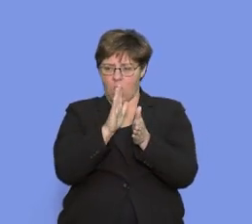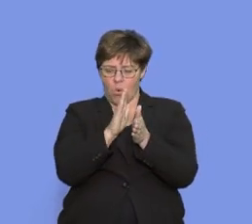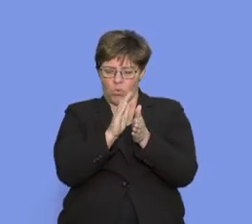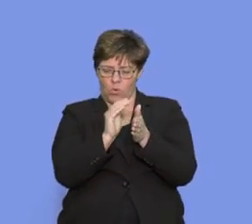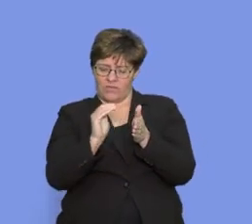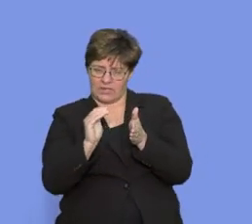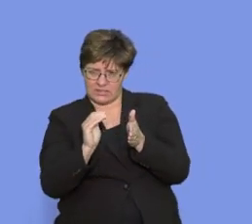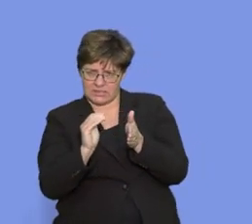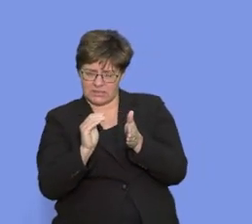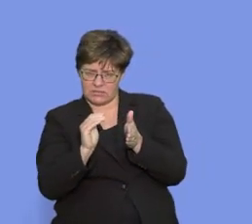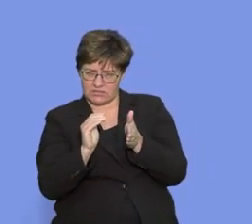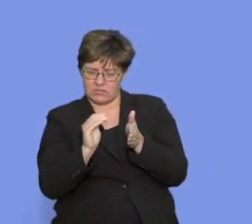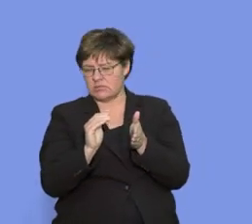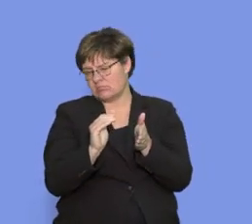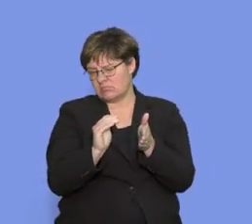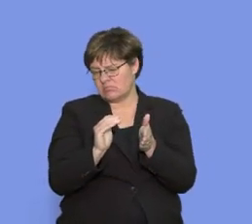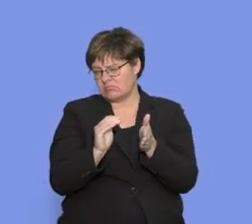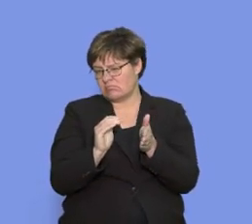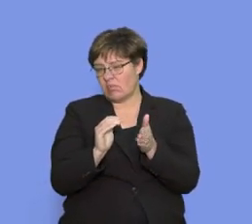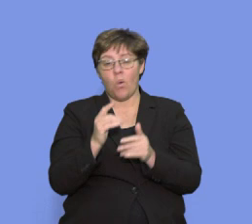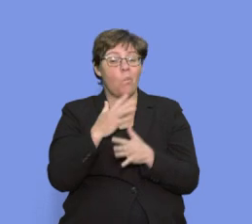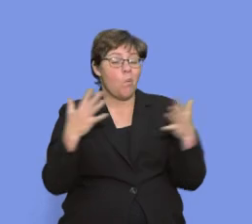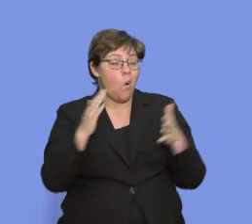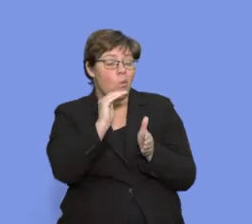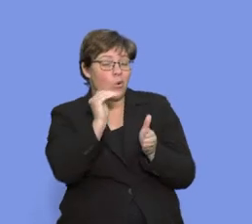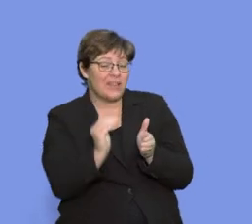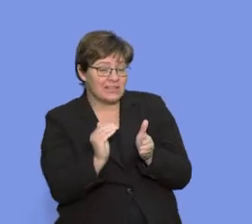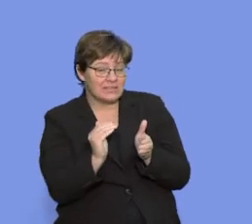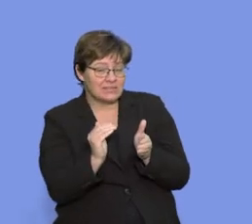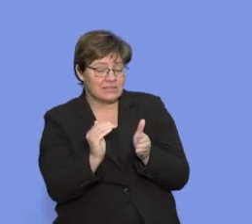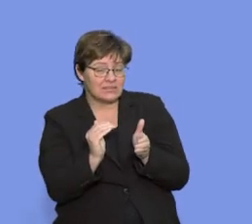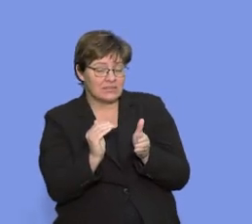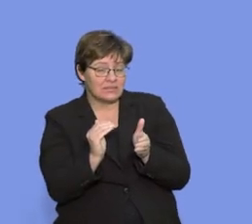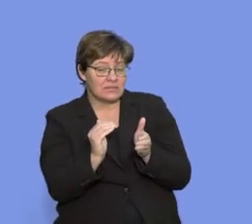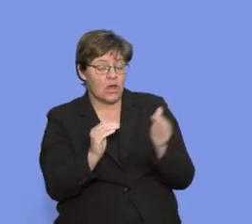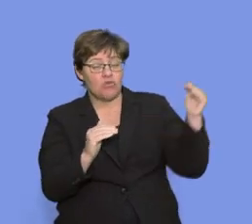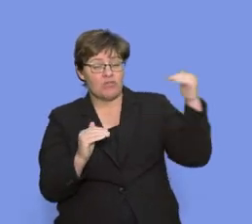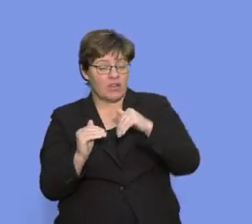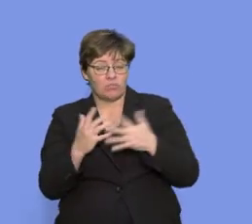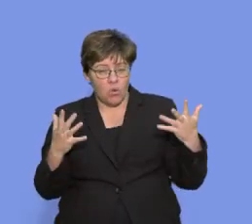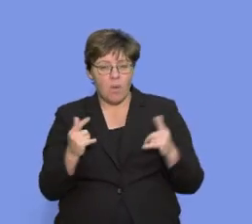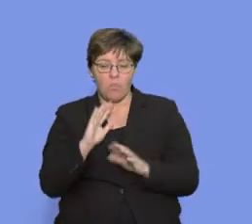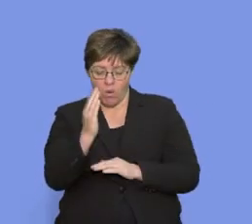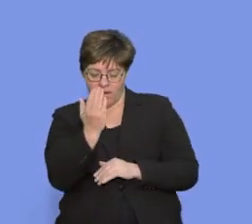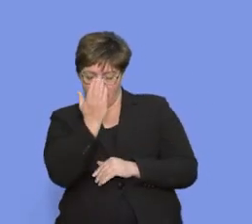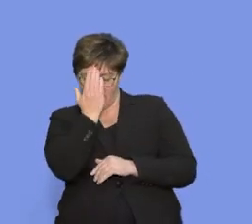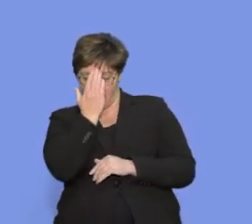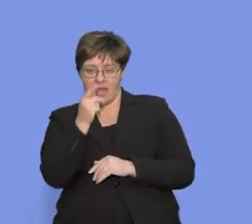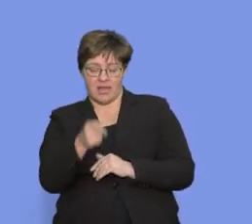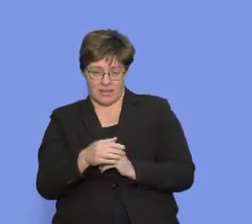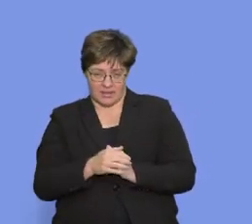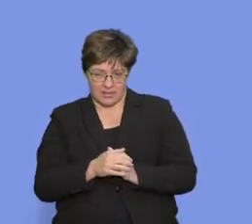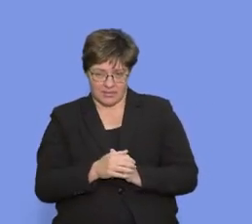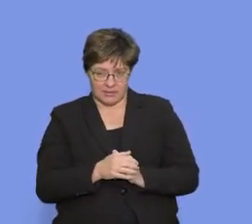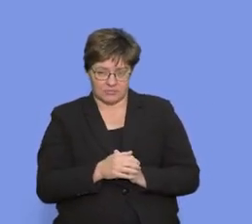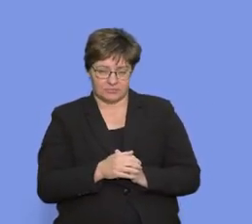becomes more convex. And when do we need more convex, more refraction? When something is nearby.